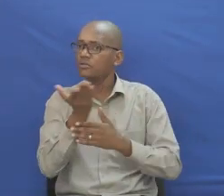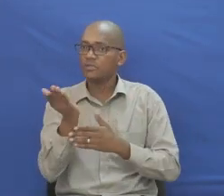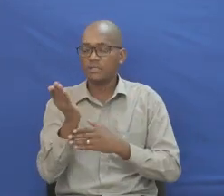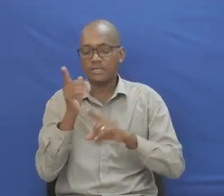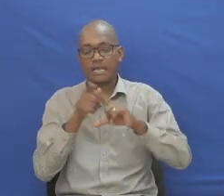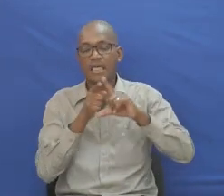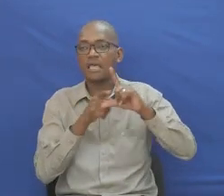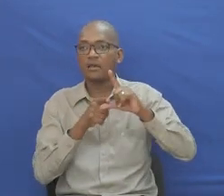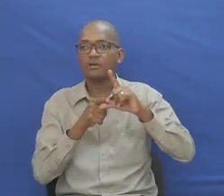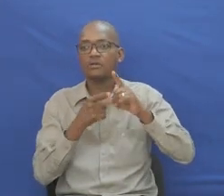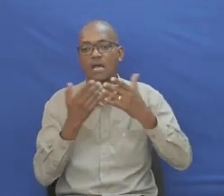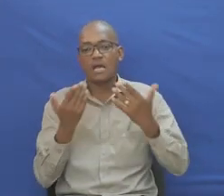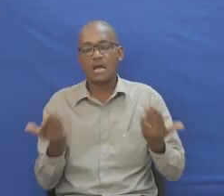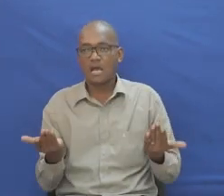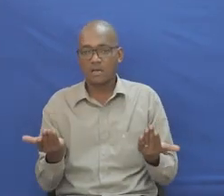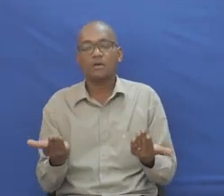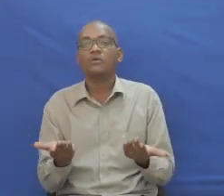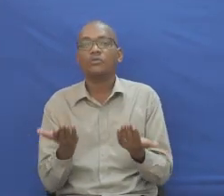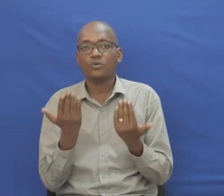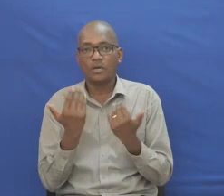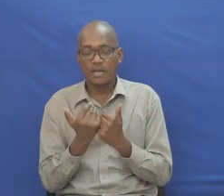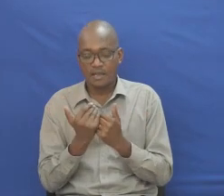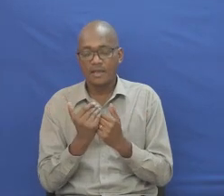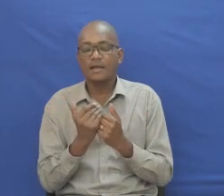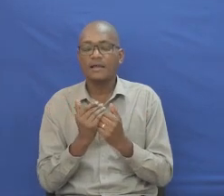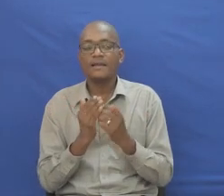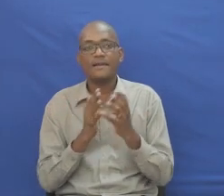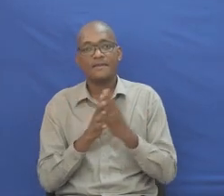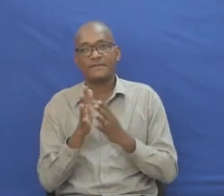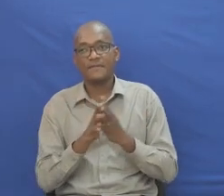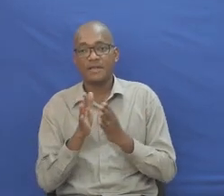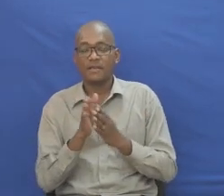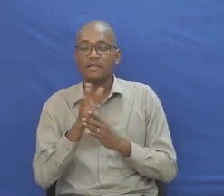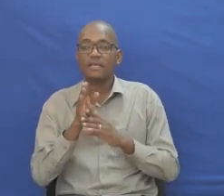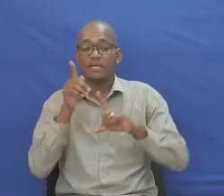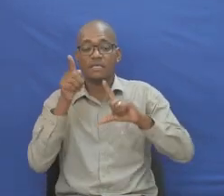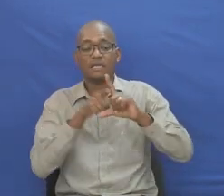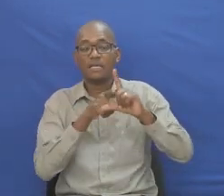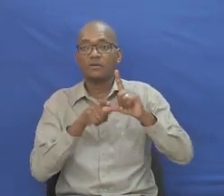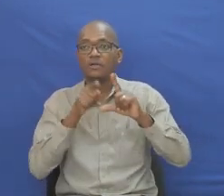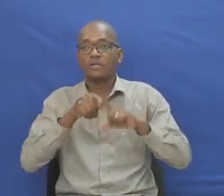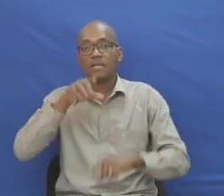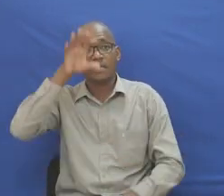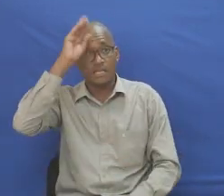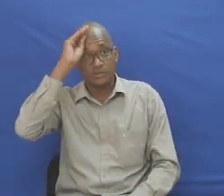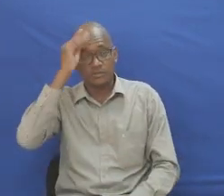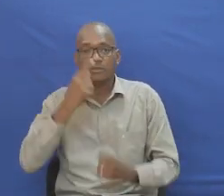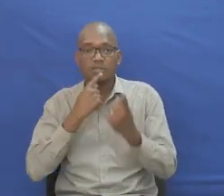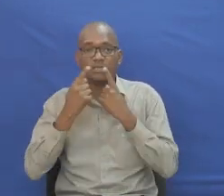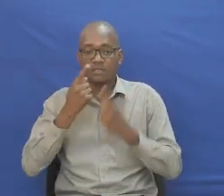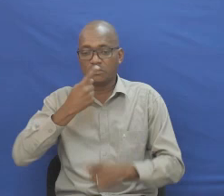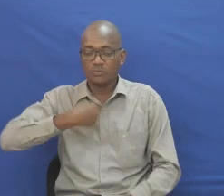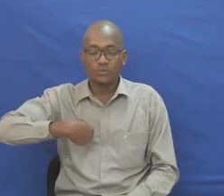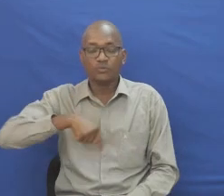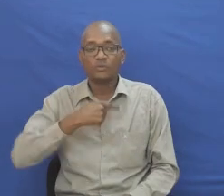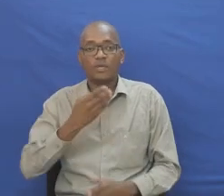equilateral triangle? How can you find the area of that particular triangle? This is the lesson that we are going to discuss together. With you, take your equipment